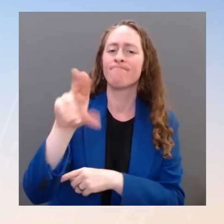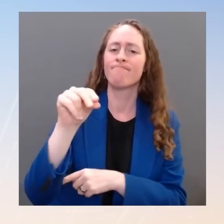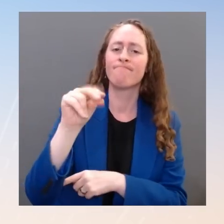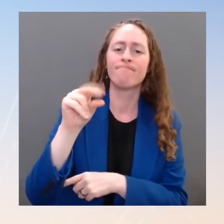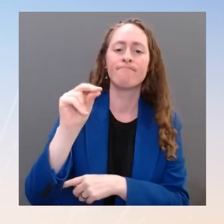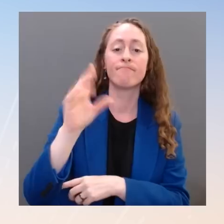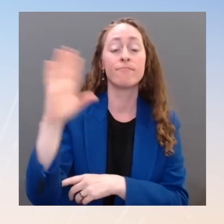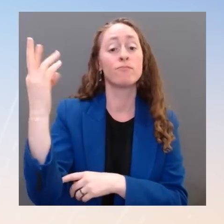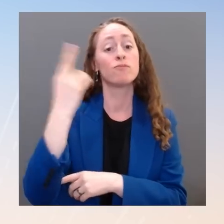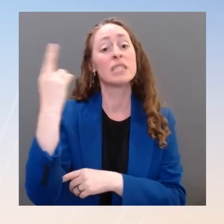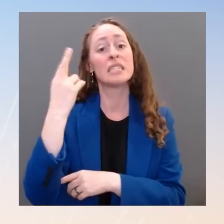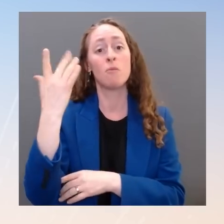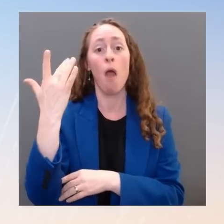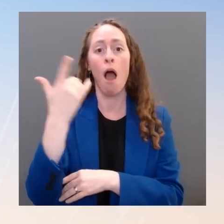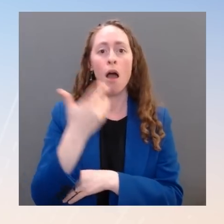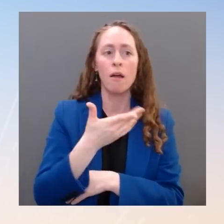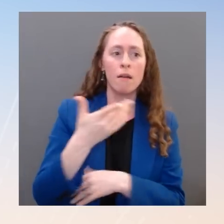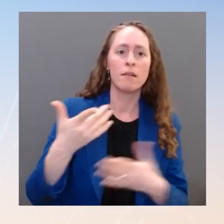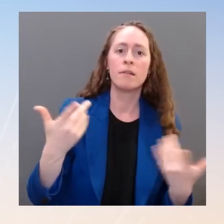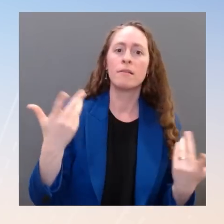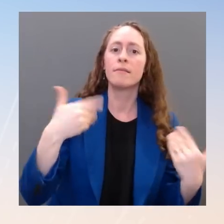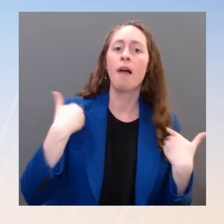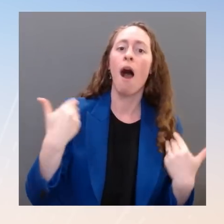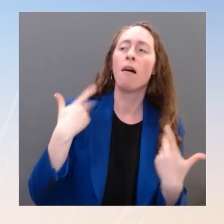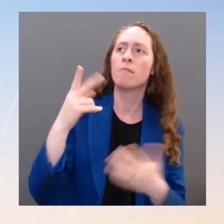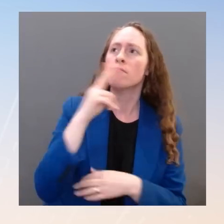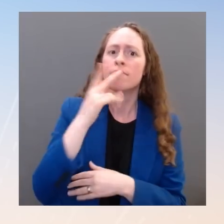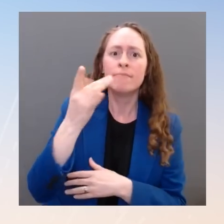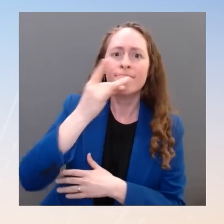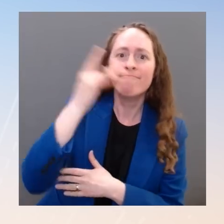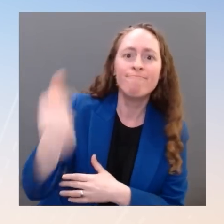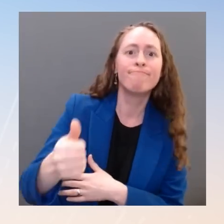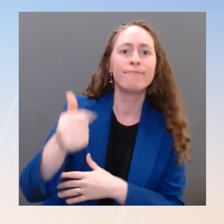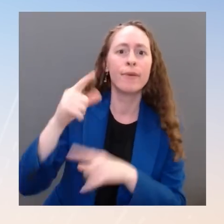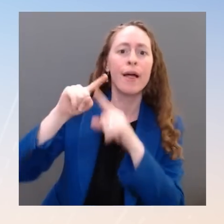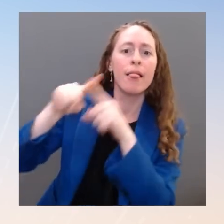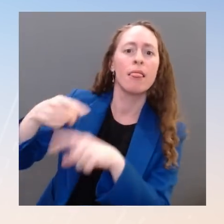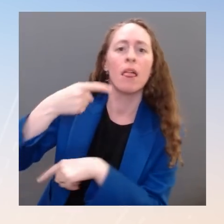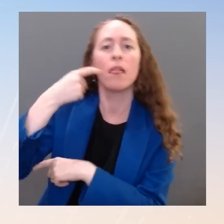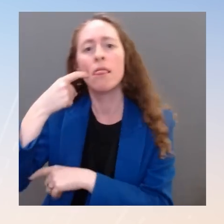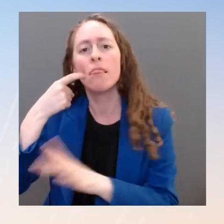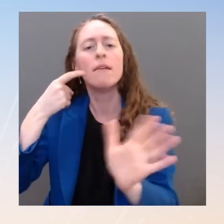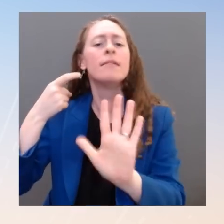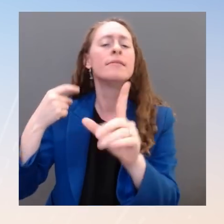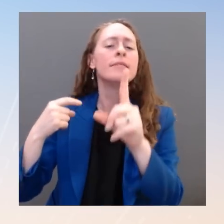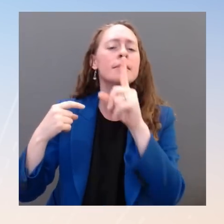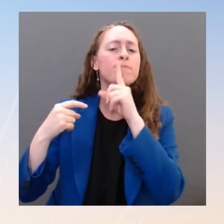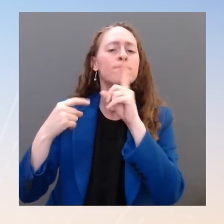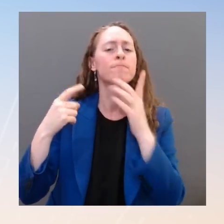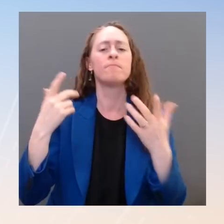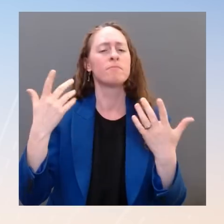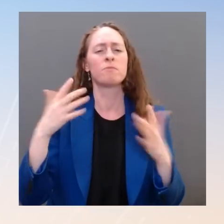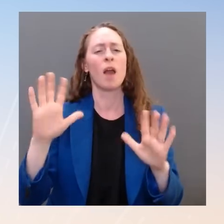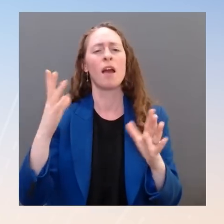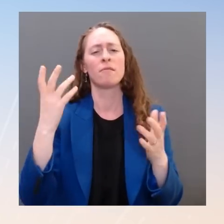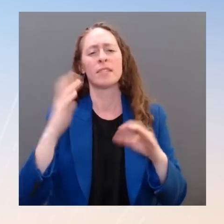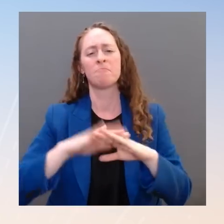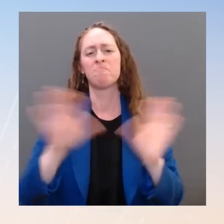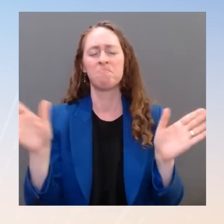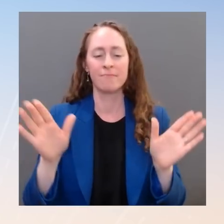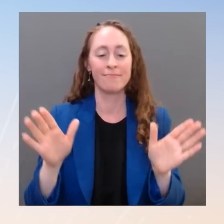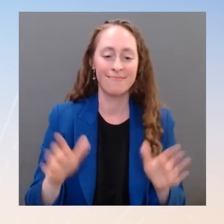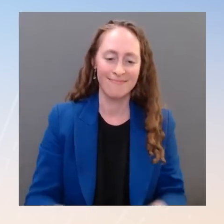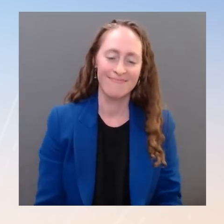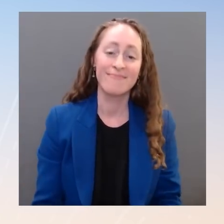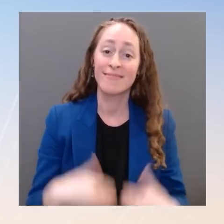and significantly reduce tobacco-related health disparities. With that, why don't you kick us off? Hello, I have a few questions about student